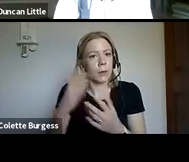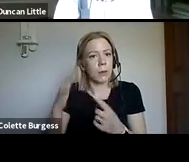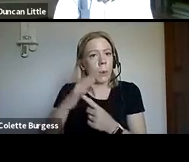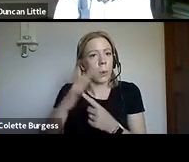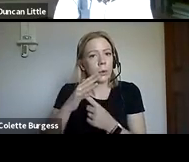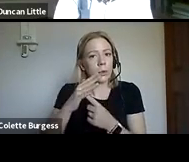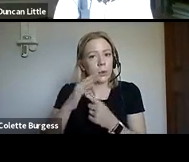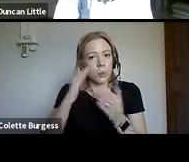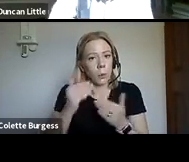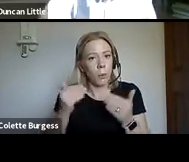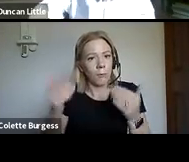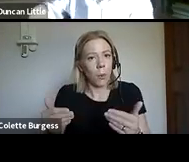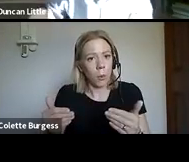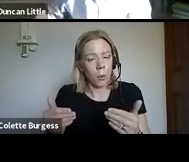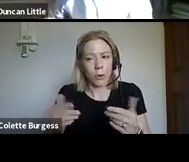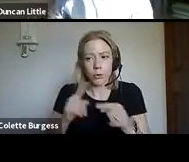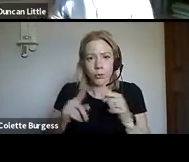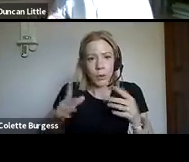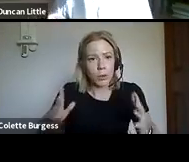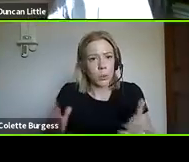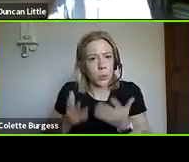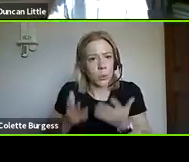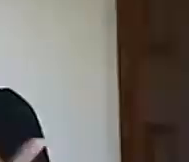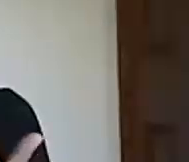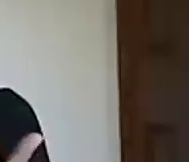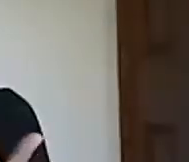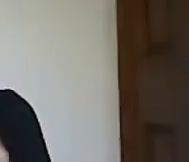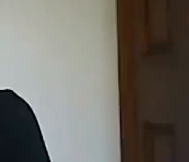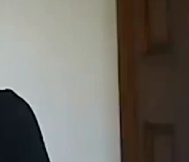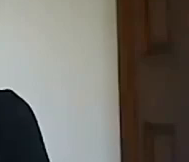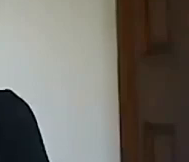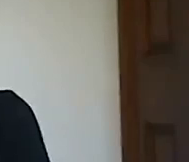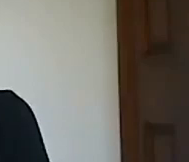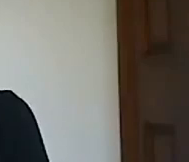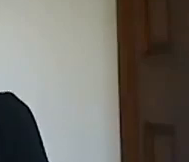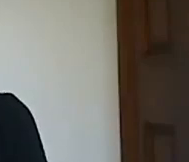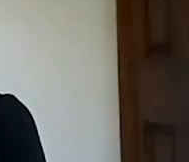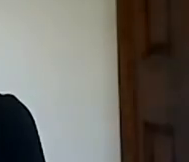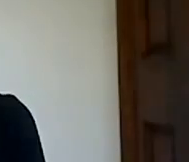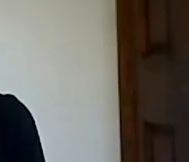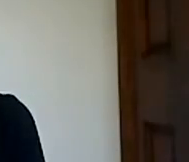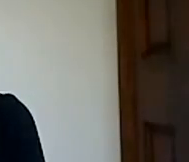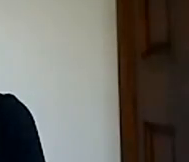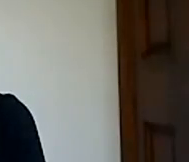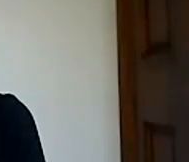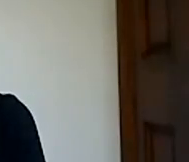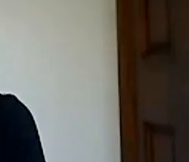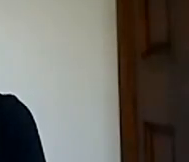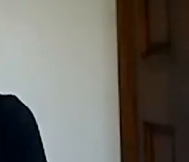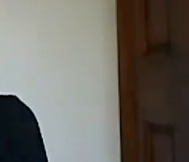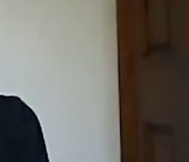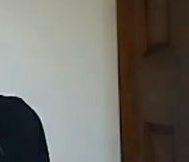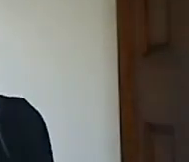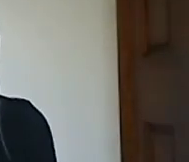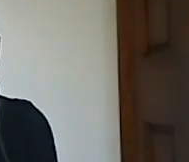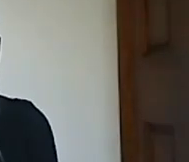to convince parents. Also with our like for the world, we've been doing a lot of, we started some training with community